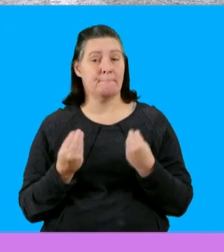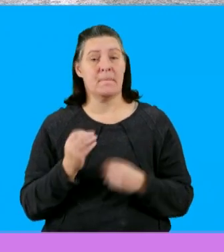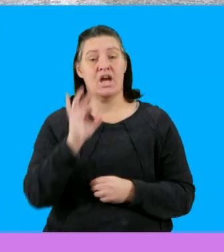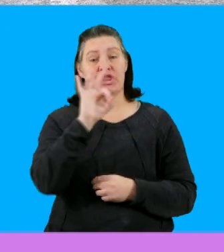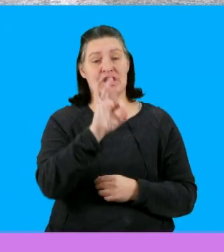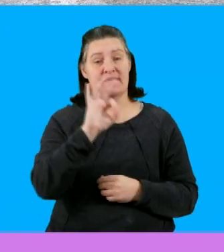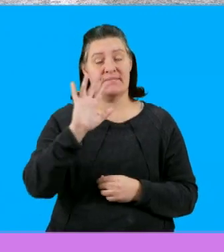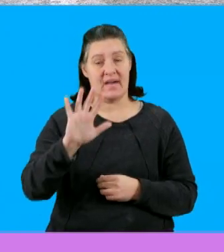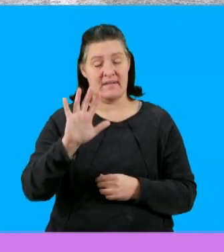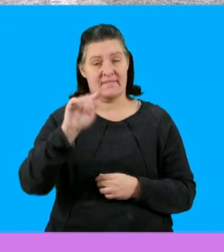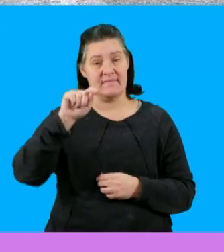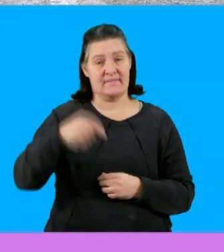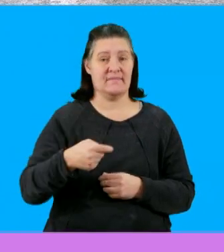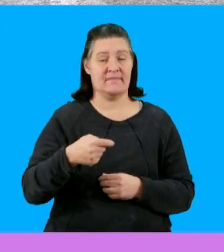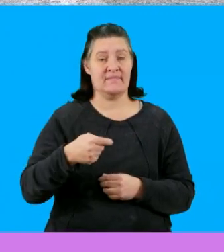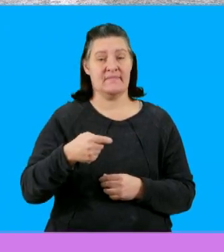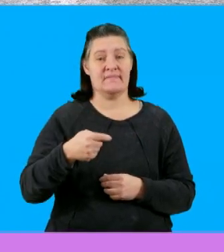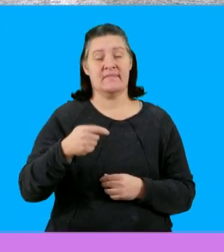us